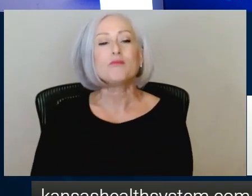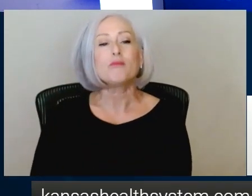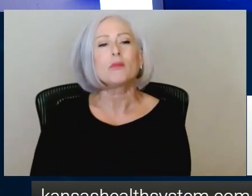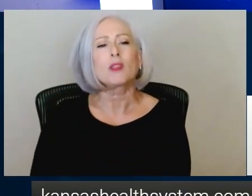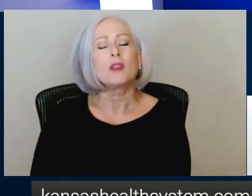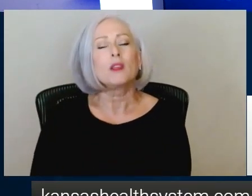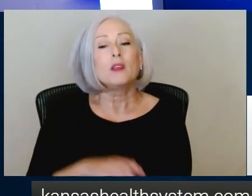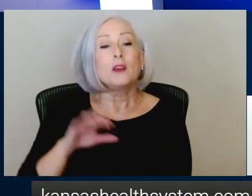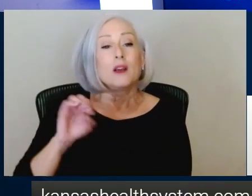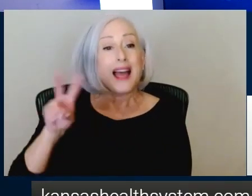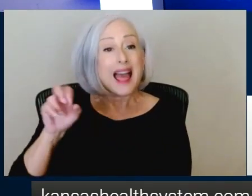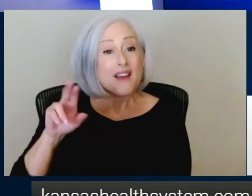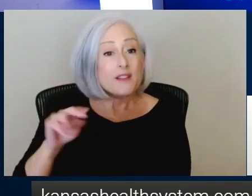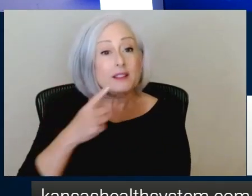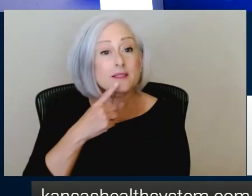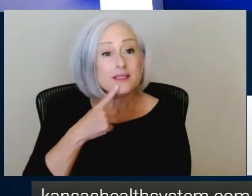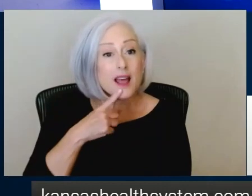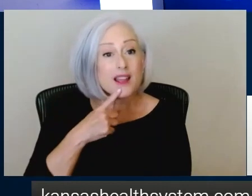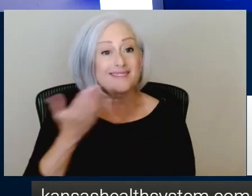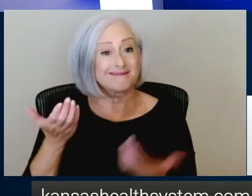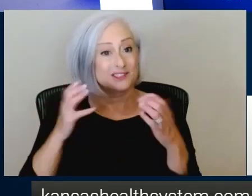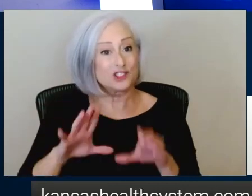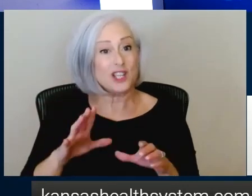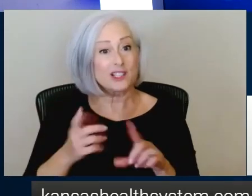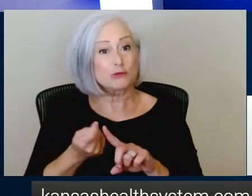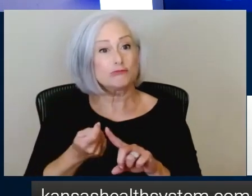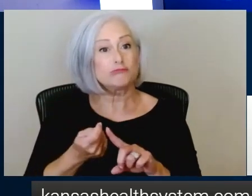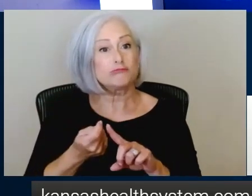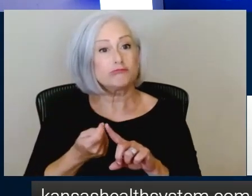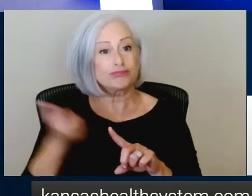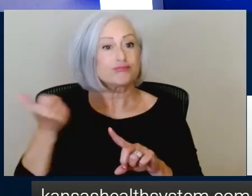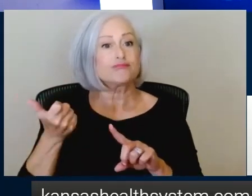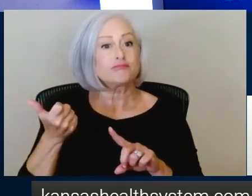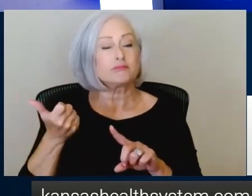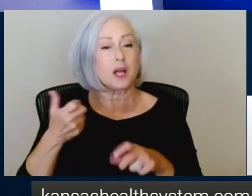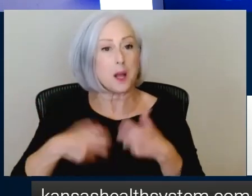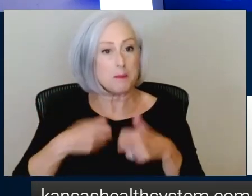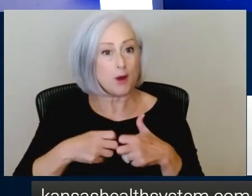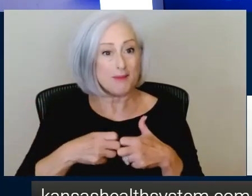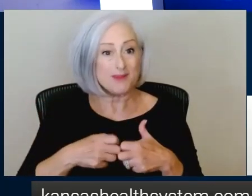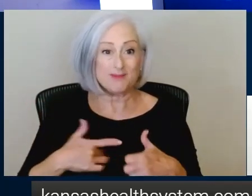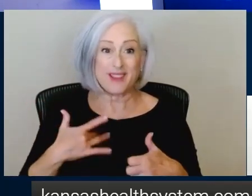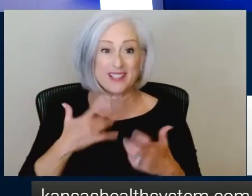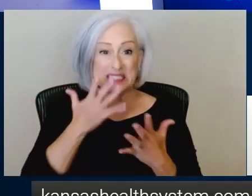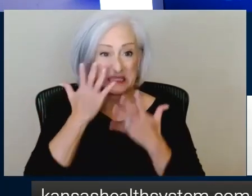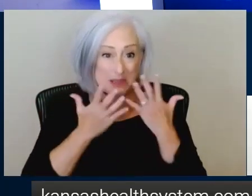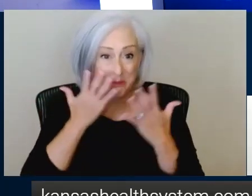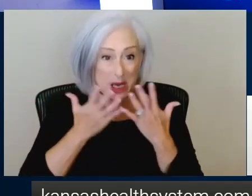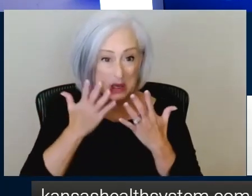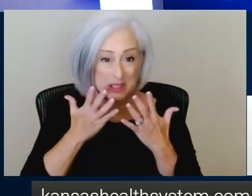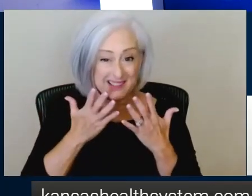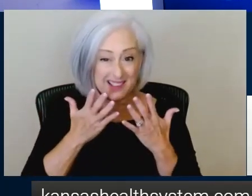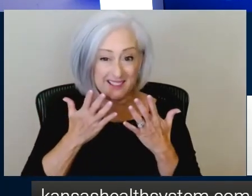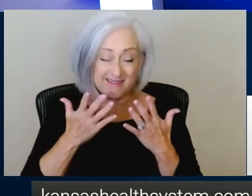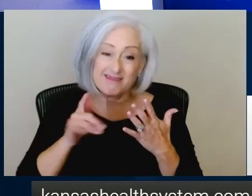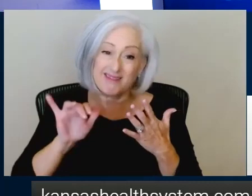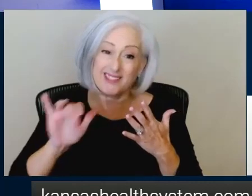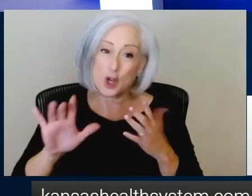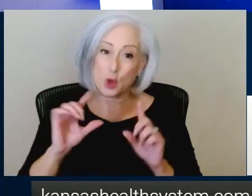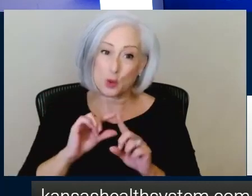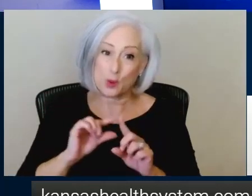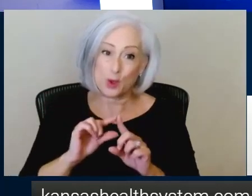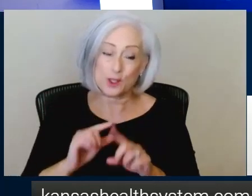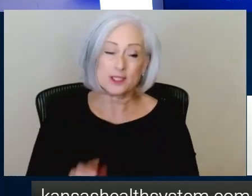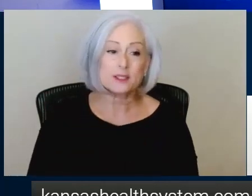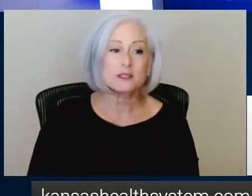this is a chance for her to get rid of a problem that she says, frankly, has really been embarrassing for her. Yeah, That's what's been her words. I